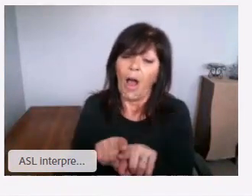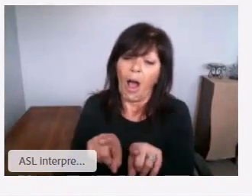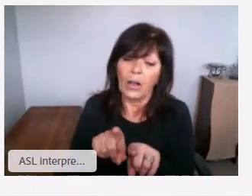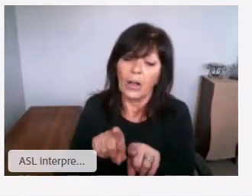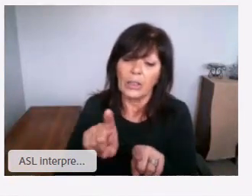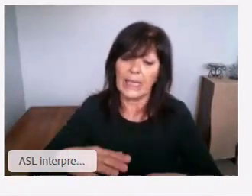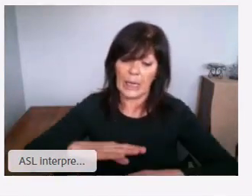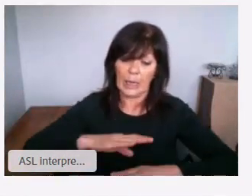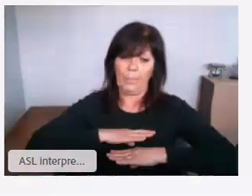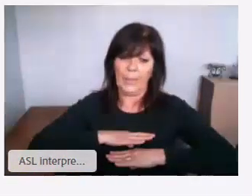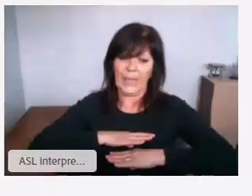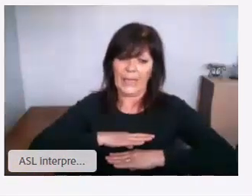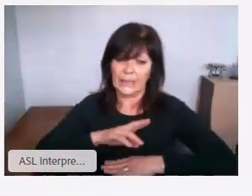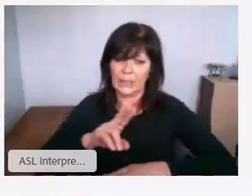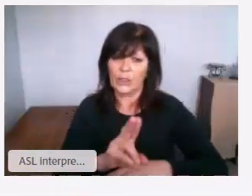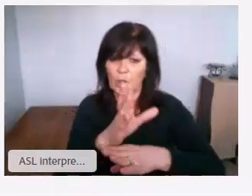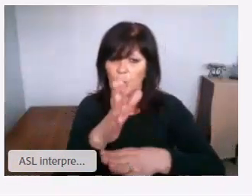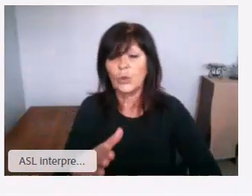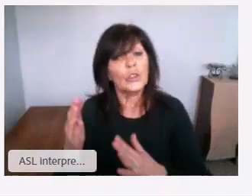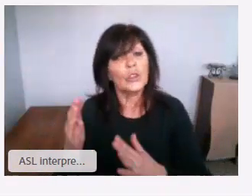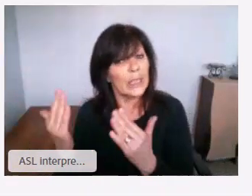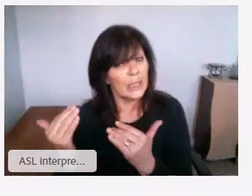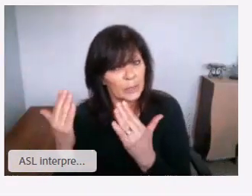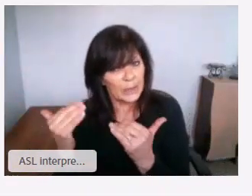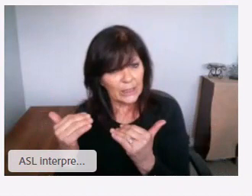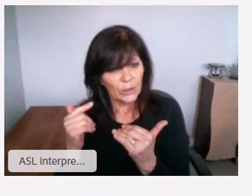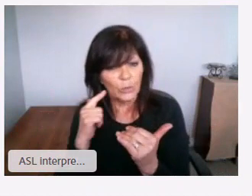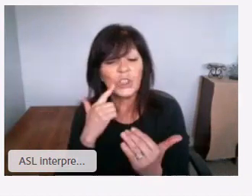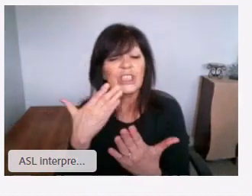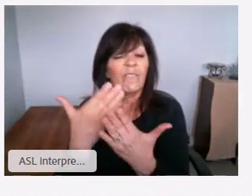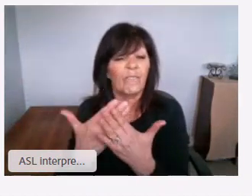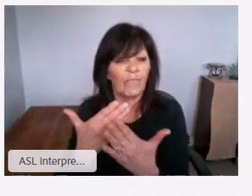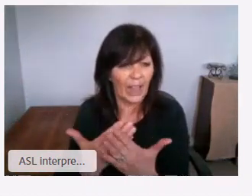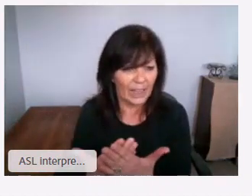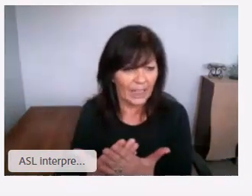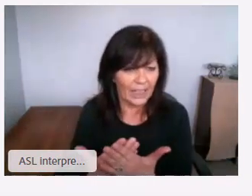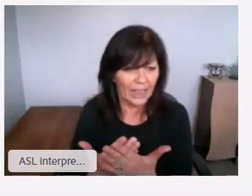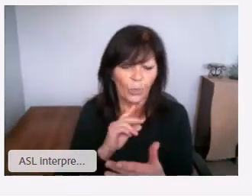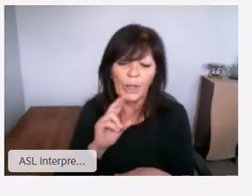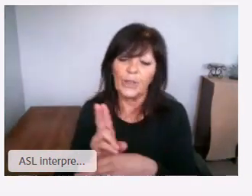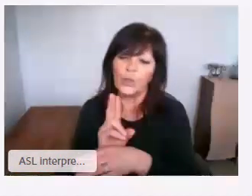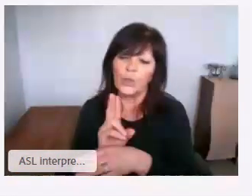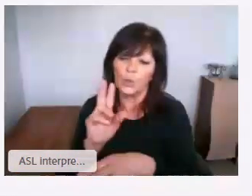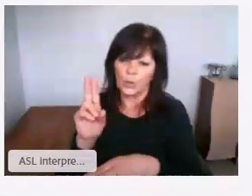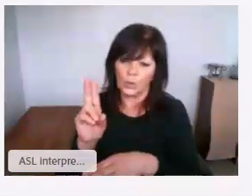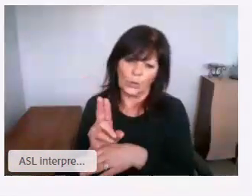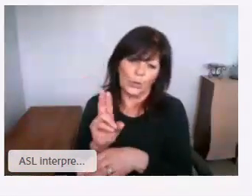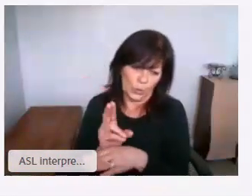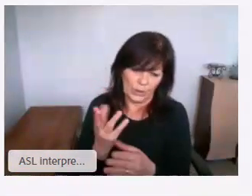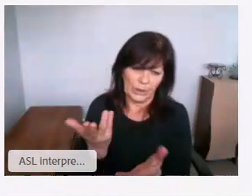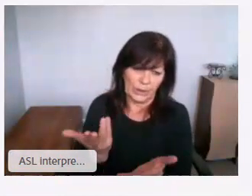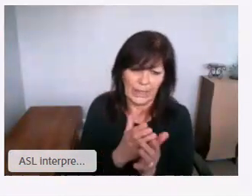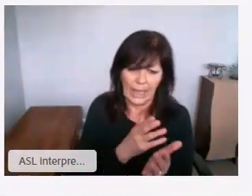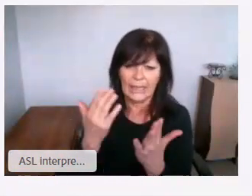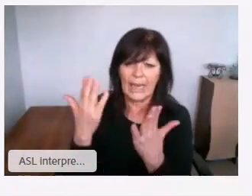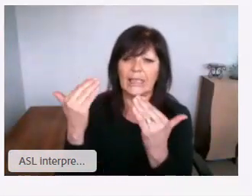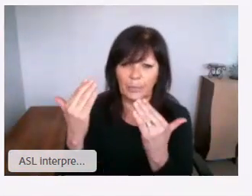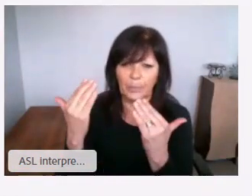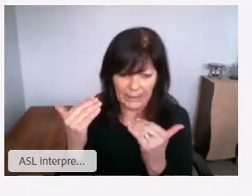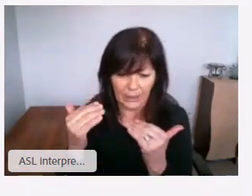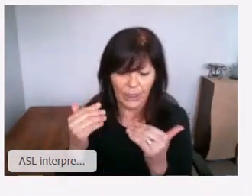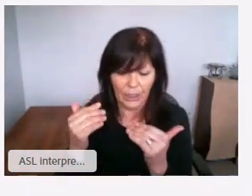stakeholder expectations, which is validated against user needs and expectations. And to do